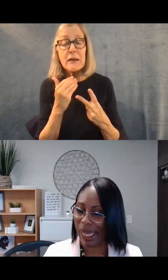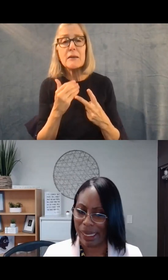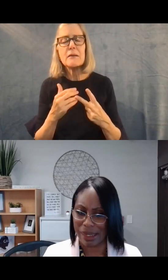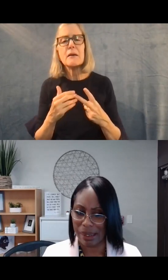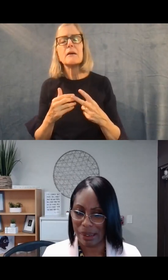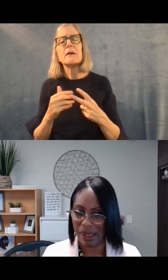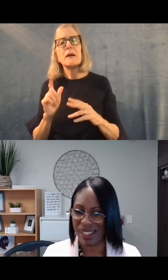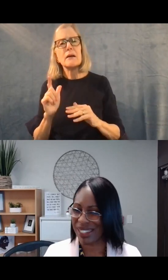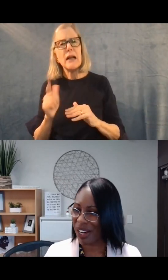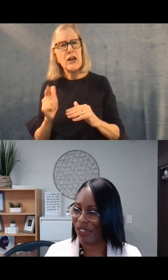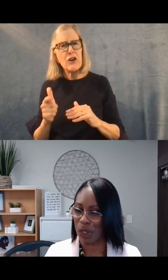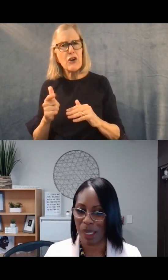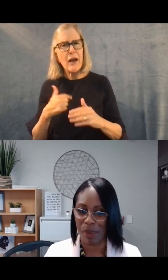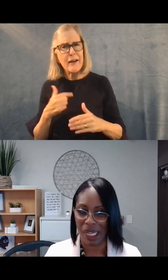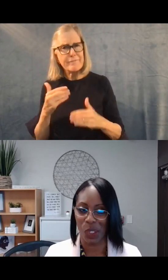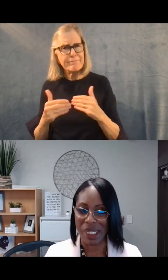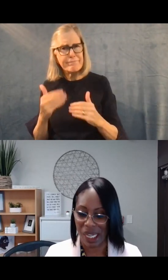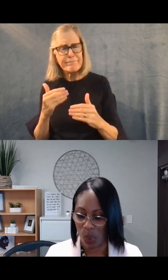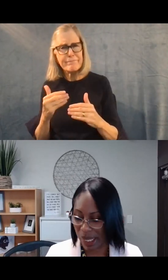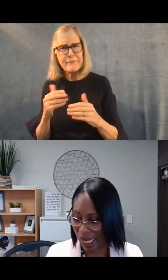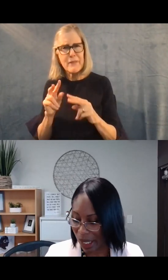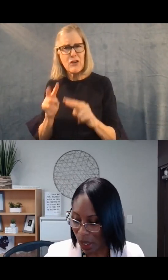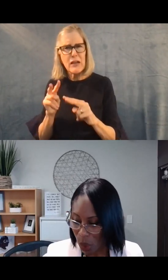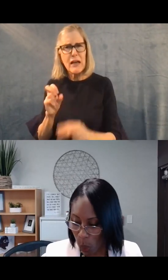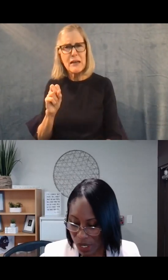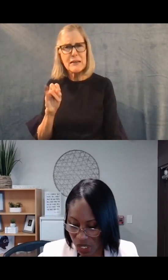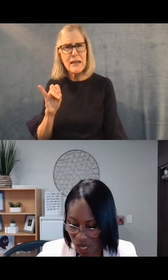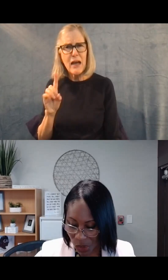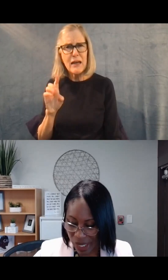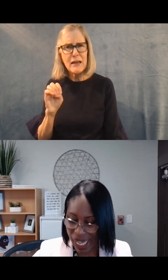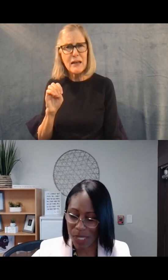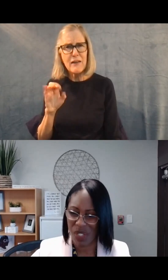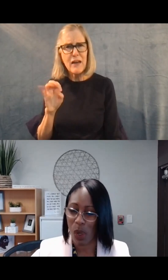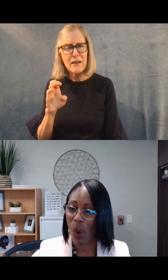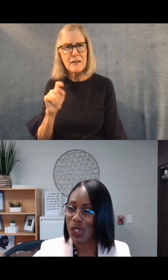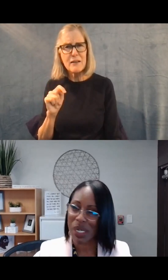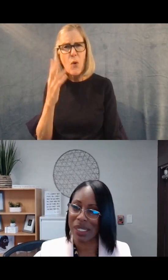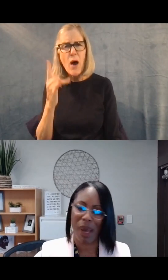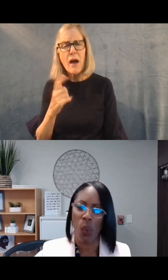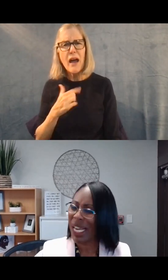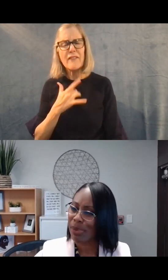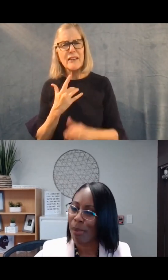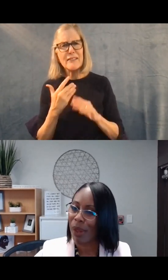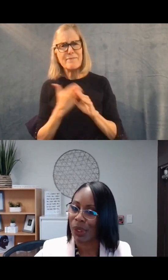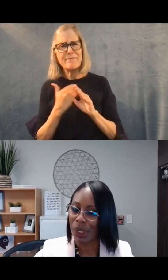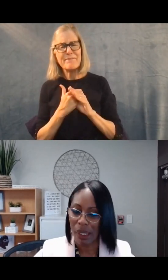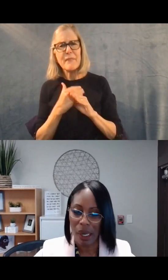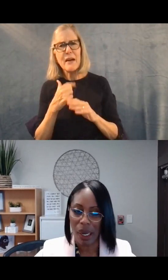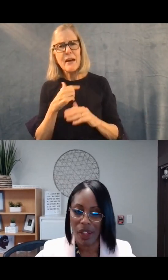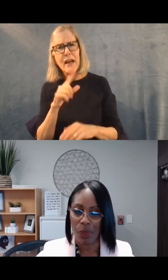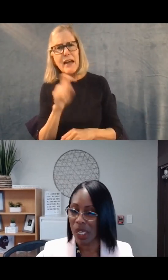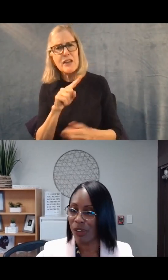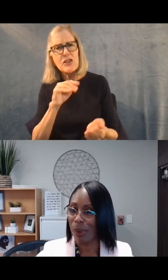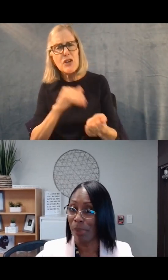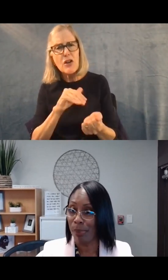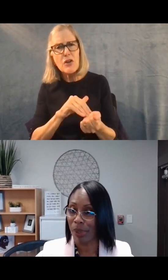to look at the side effects because I'm getting irritated when I went to the doctor and asked specific questions about why is my mother